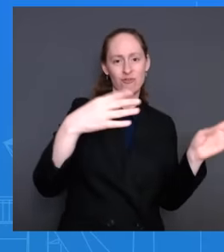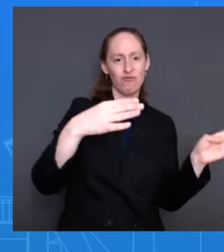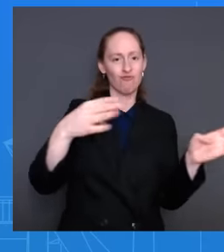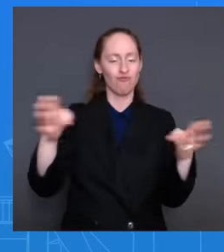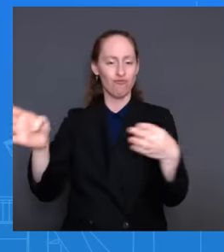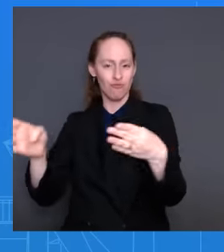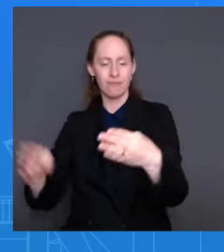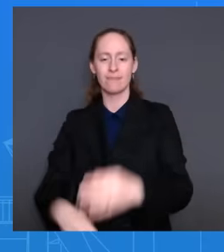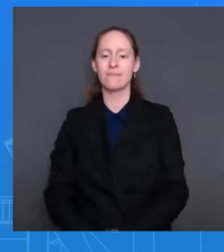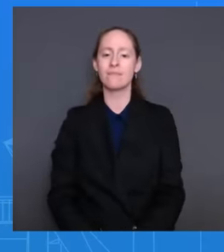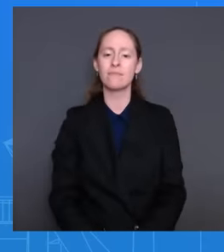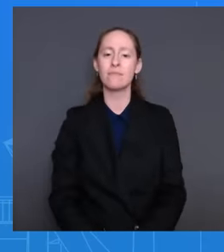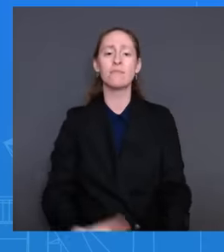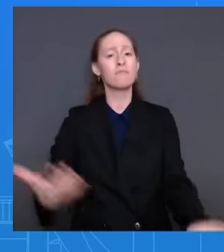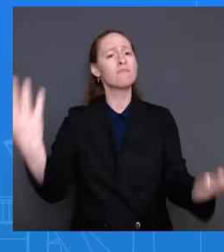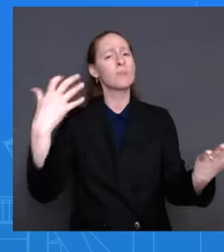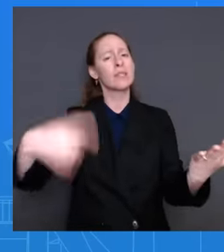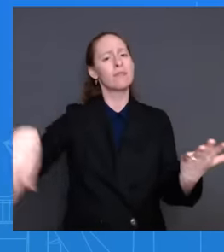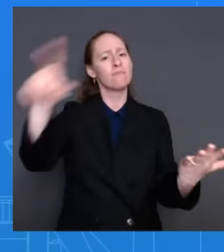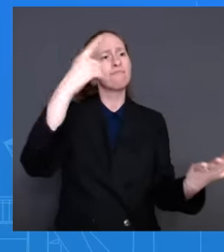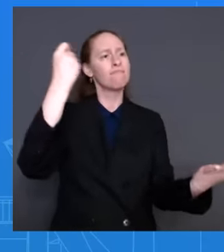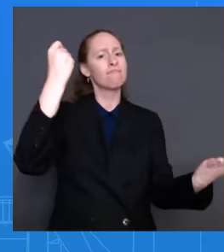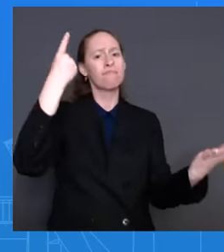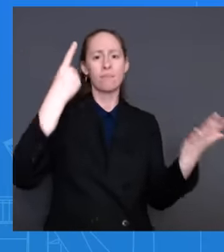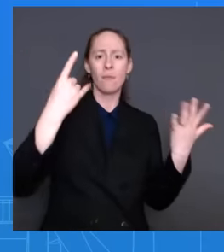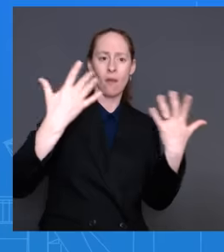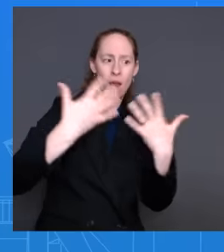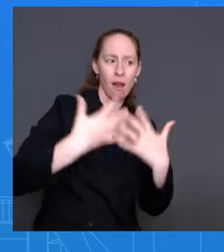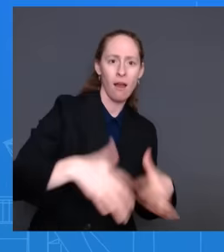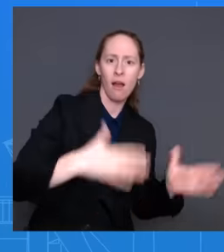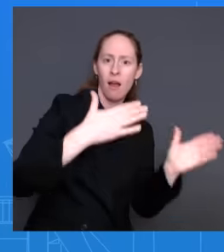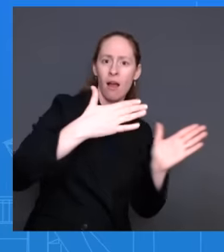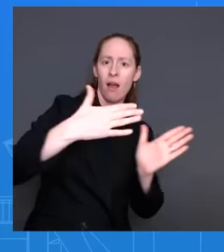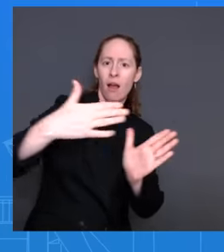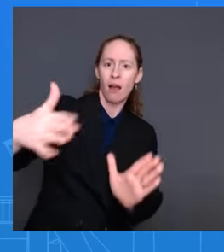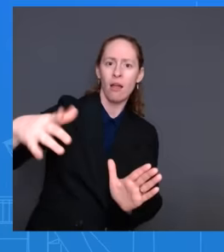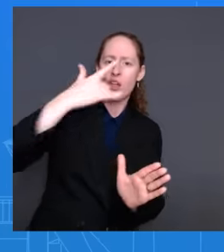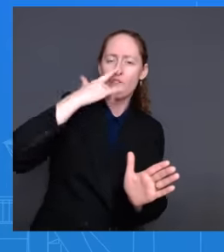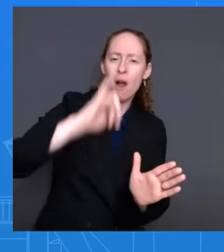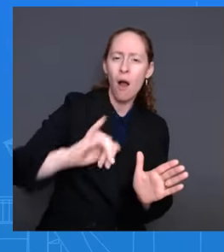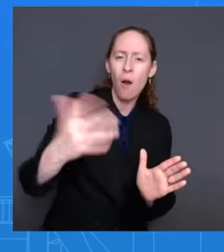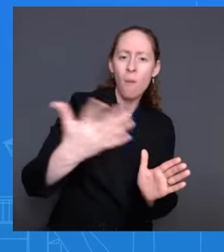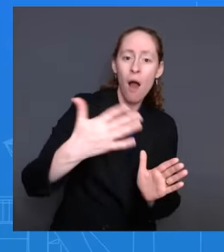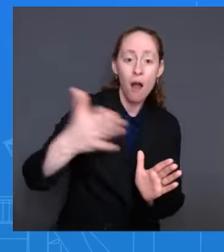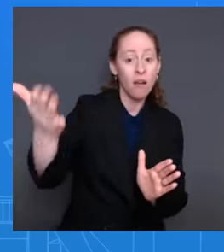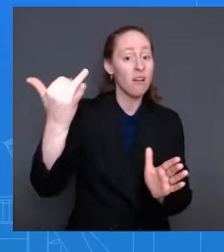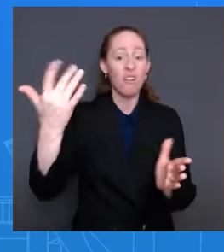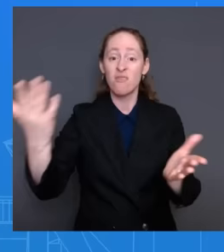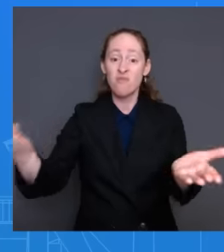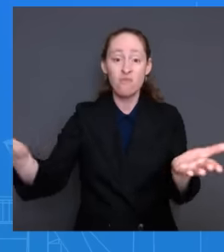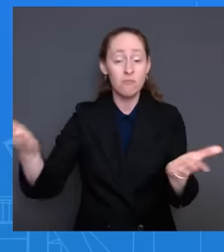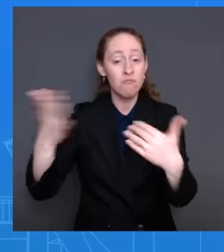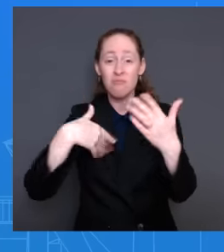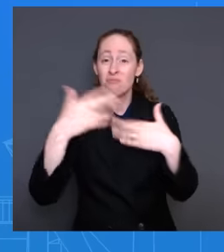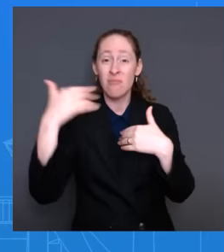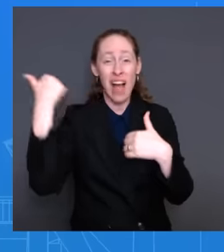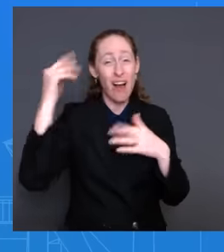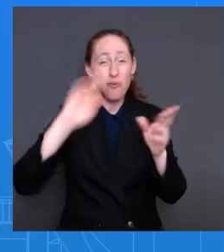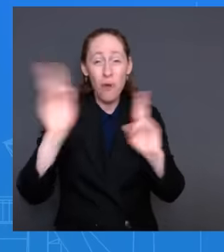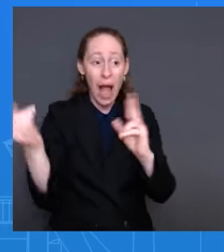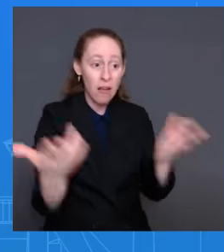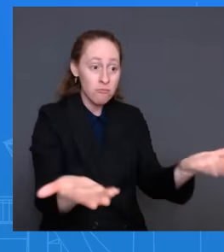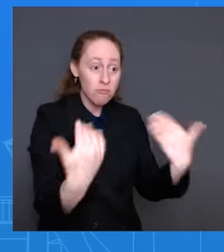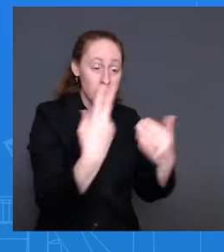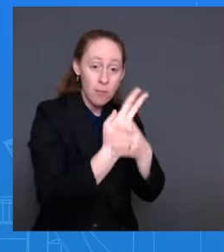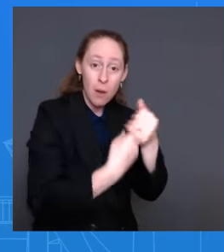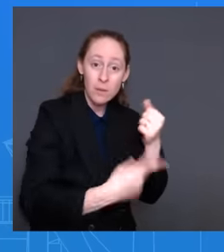and also that he is prepared to work with anybody, Democrat and Republican, to try to make progress on that, but also highlight that there are differences between